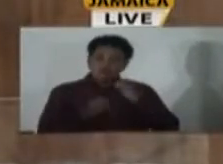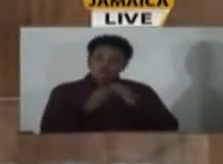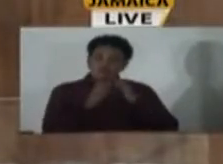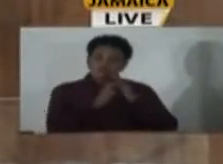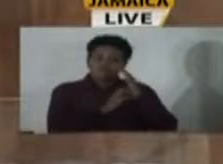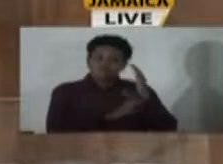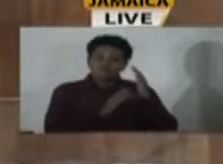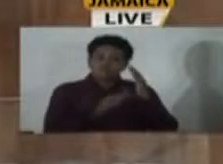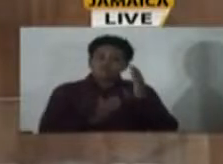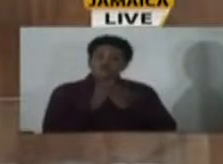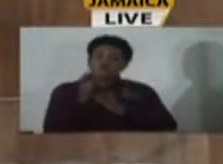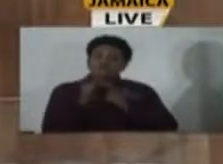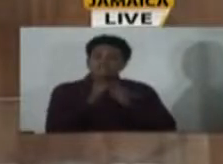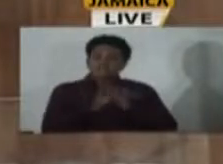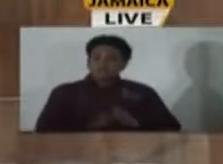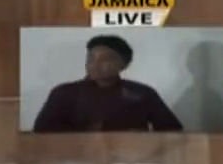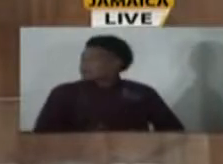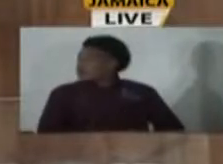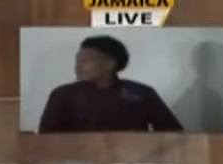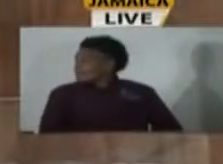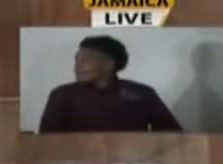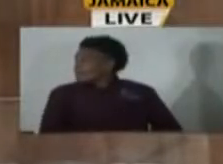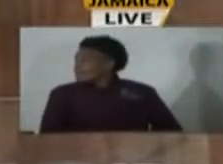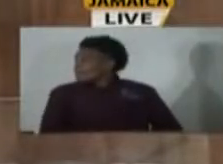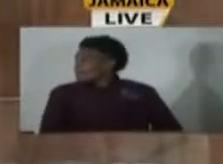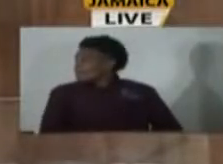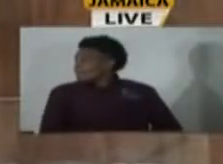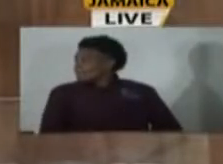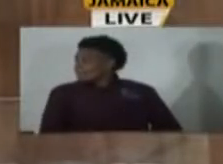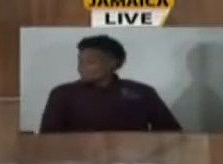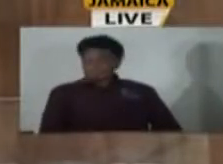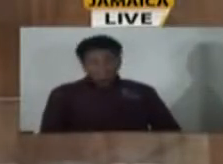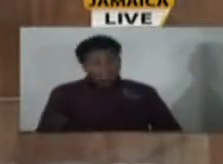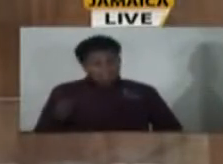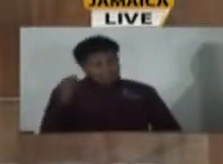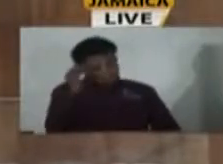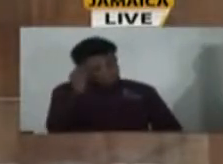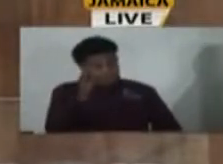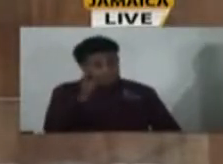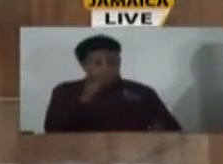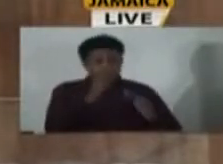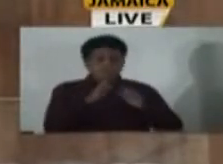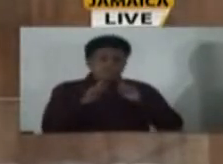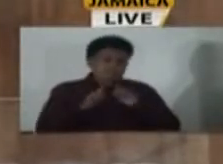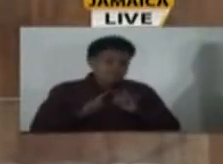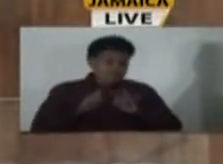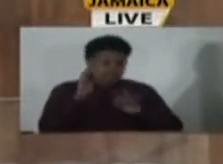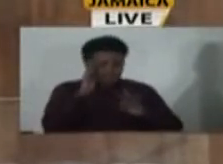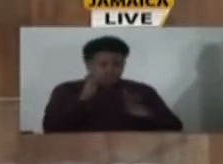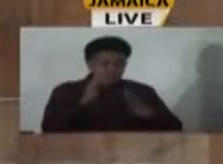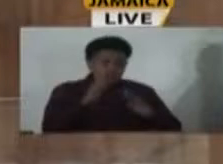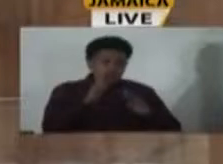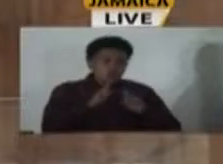this amendment. They can give various forms of directions on a whole range of topics.